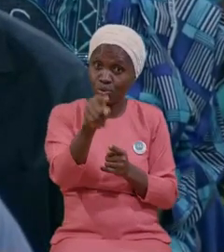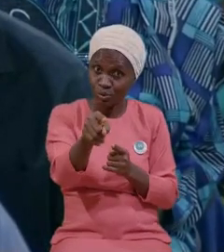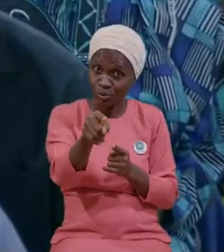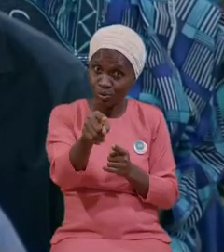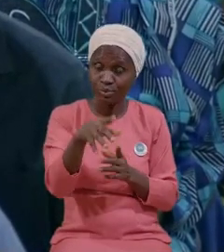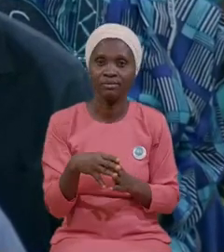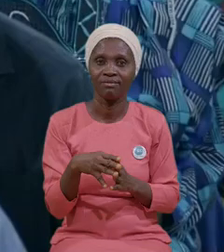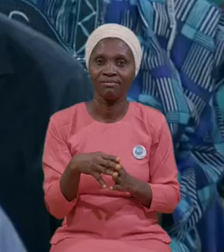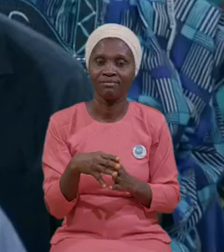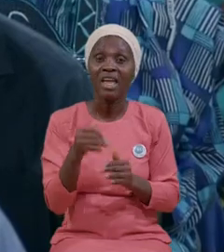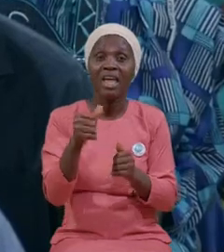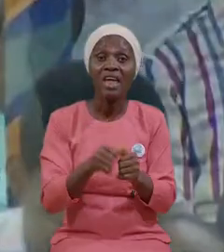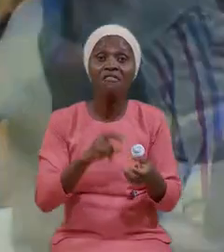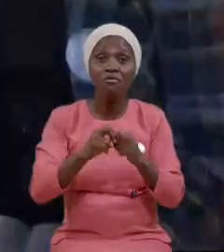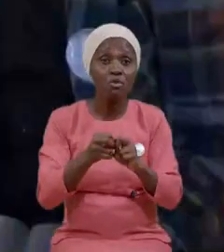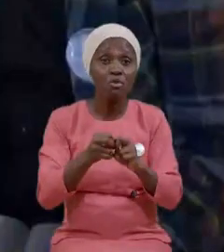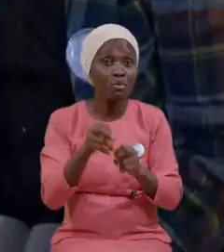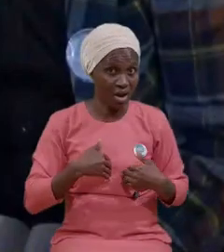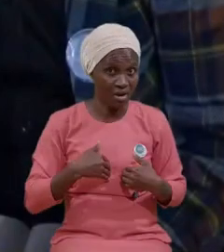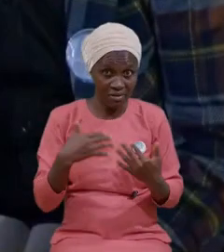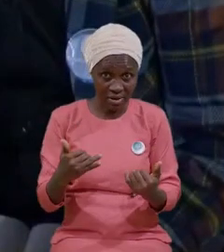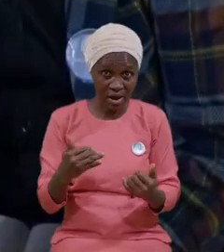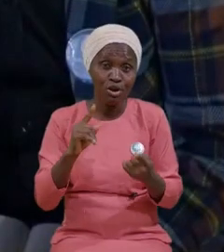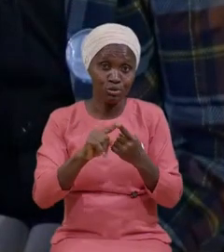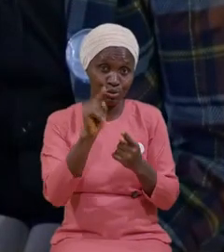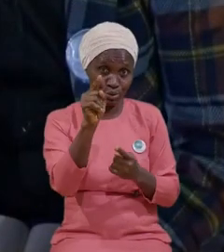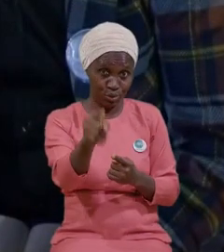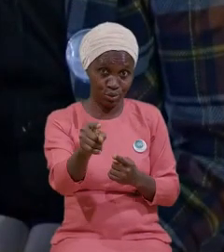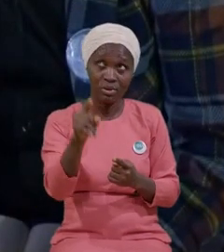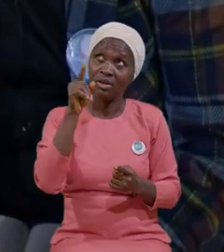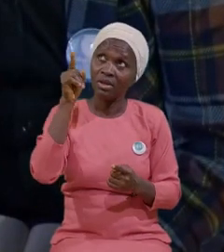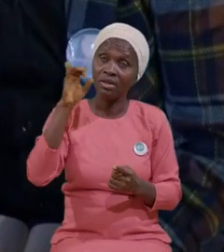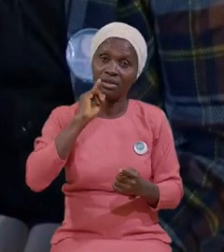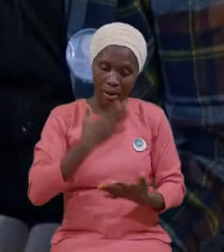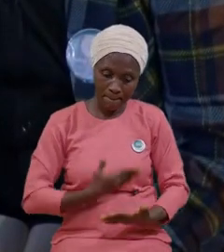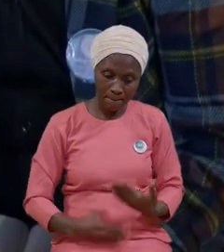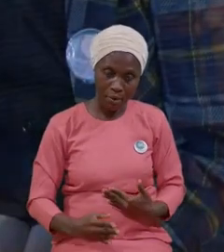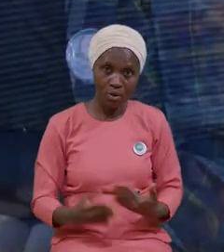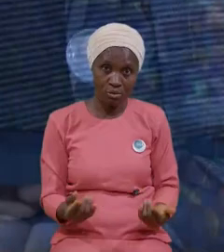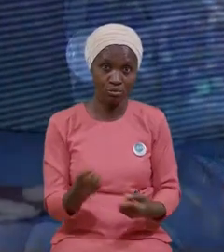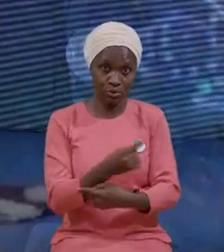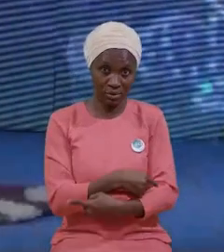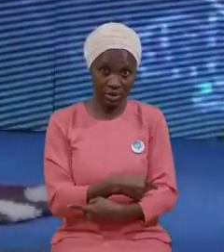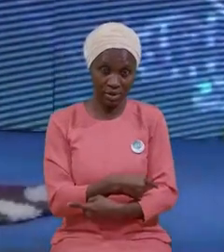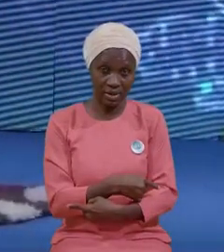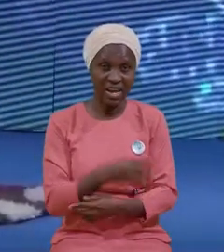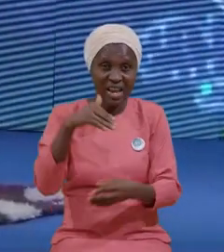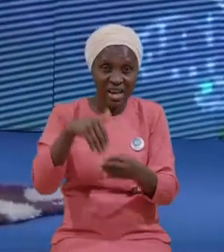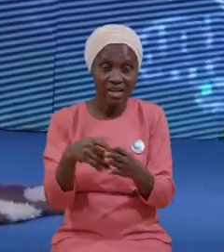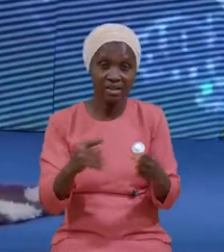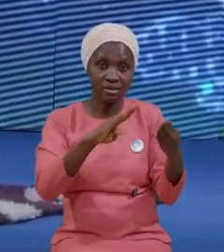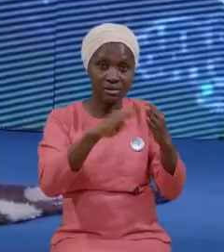every problem you have, unto you is born this day in the city